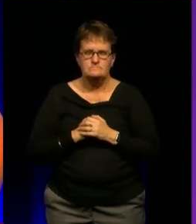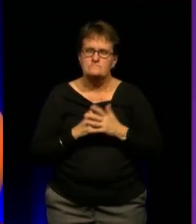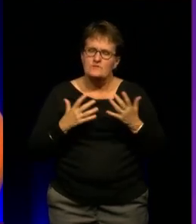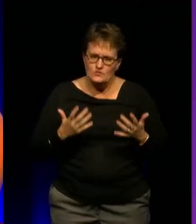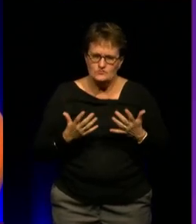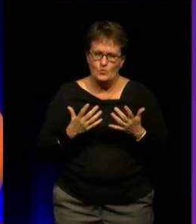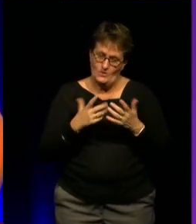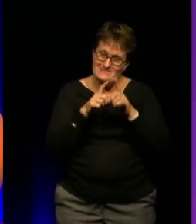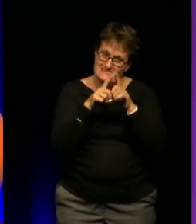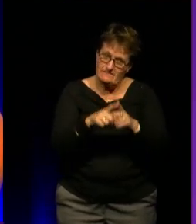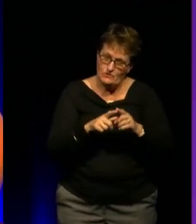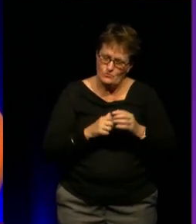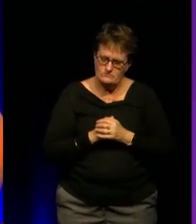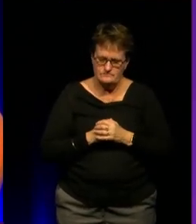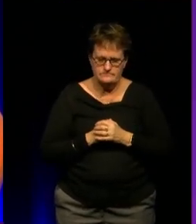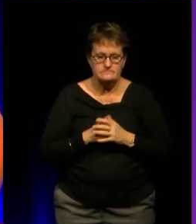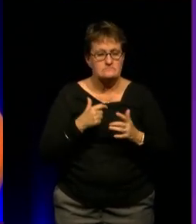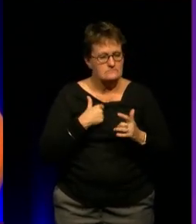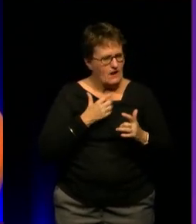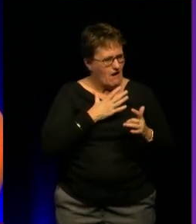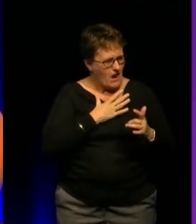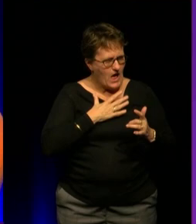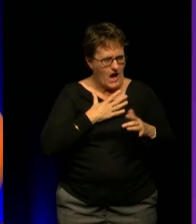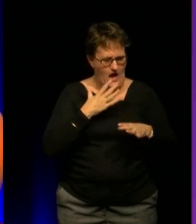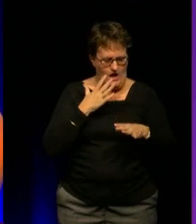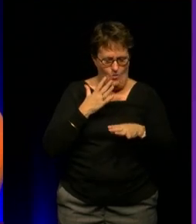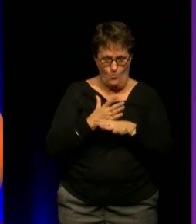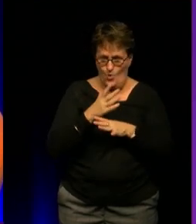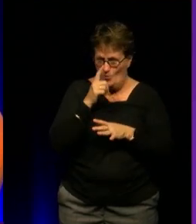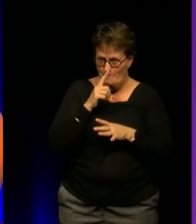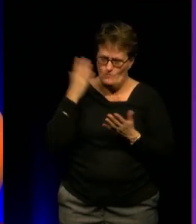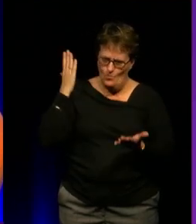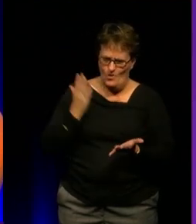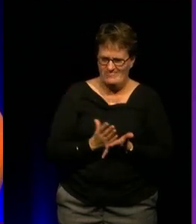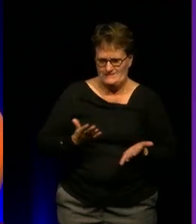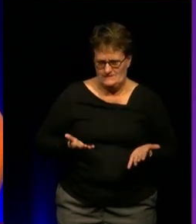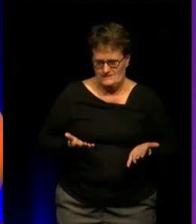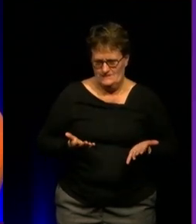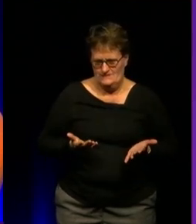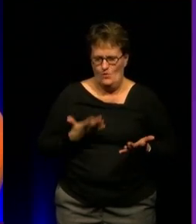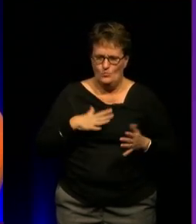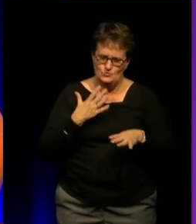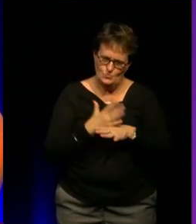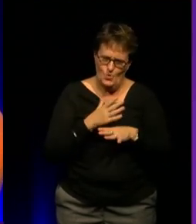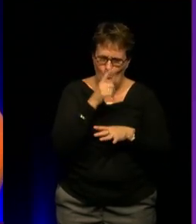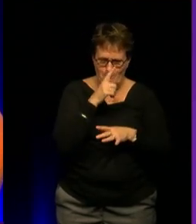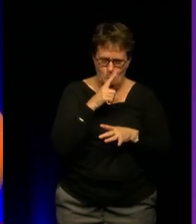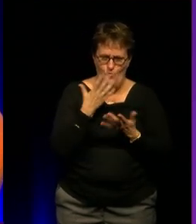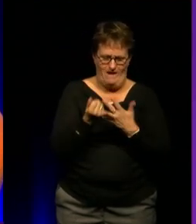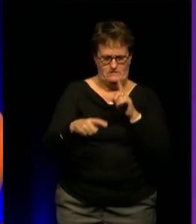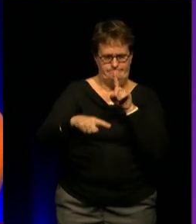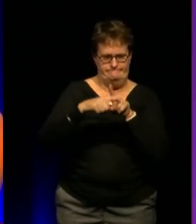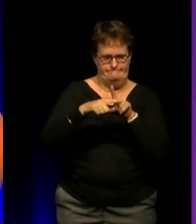And it's difficult, I think. I like to work with people who are authentic, and I like to work with people that have a positive